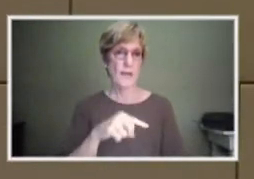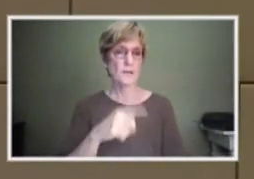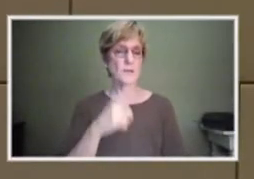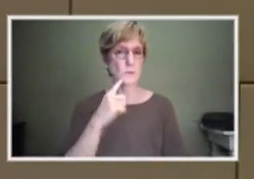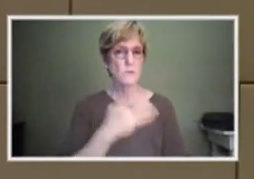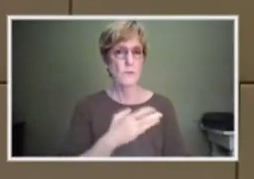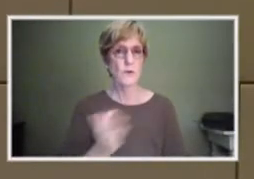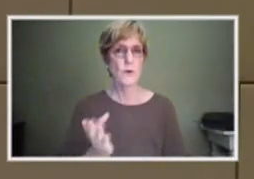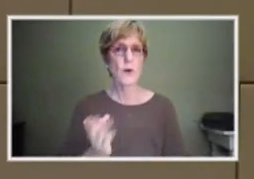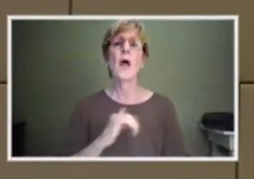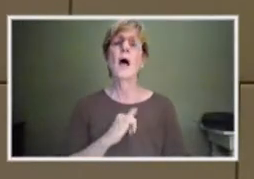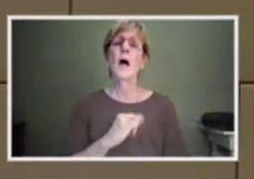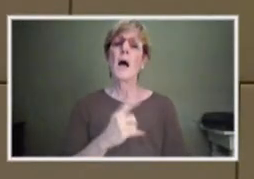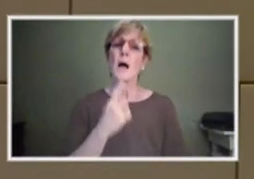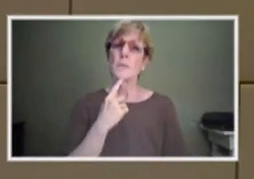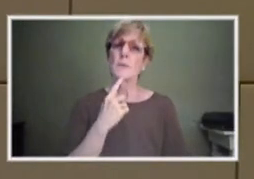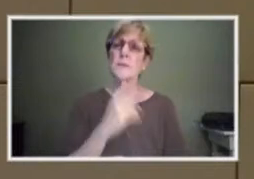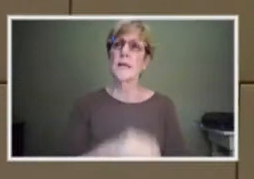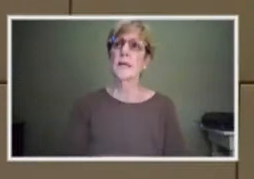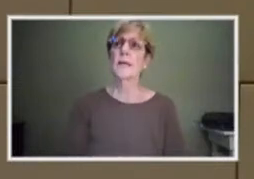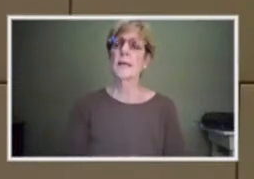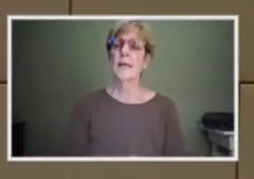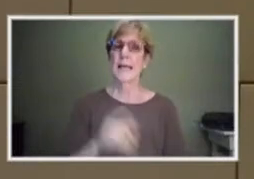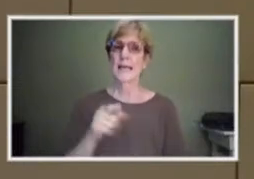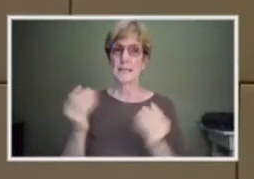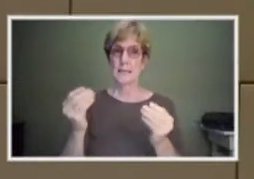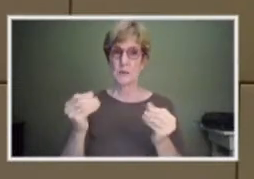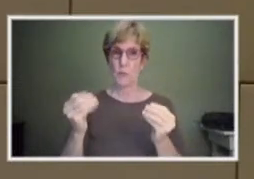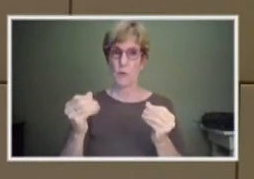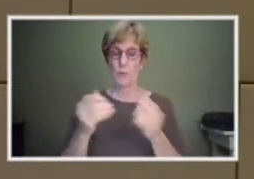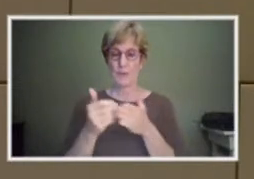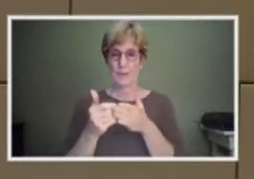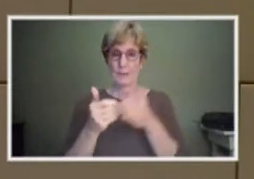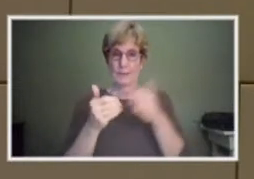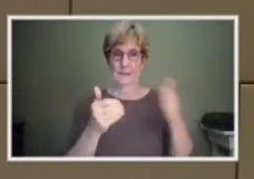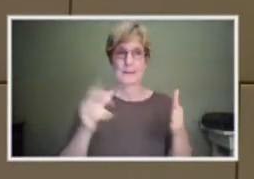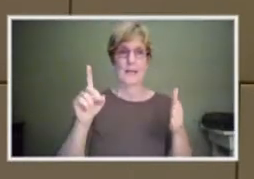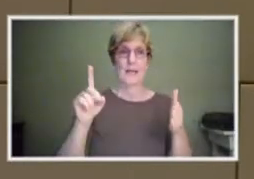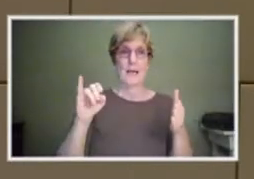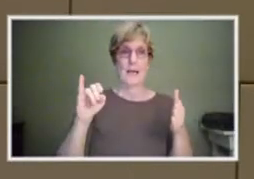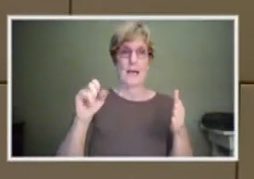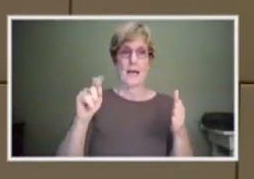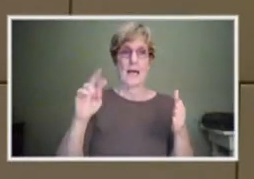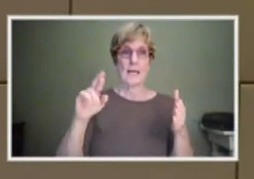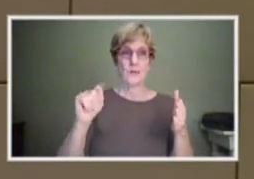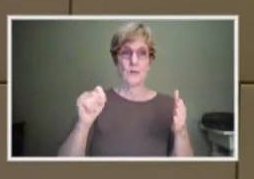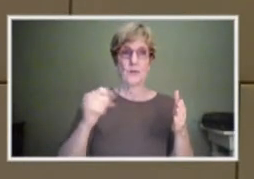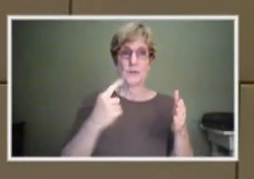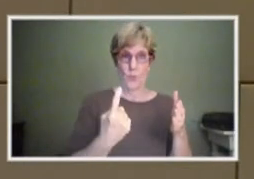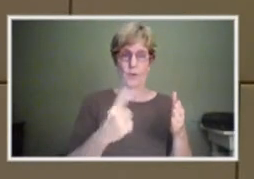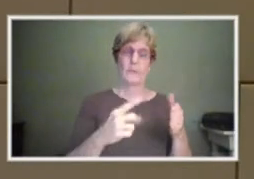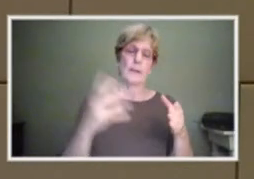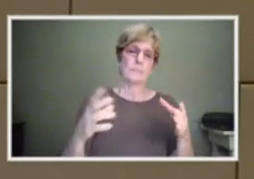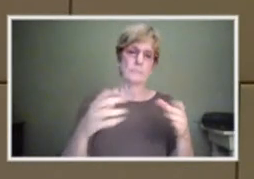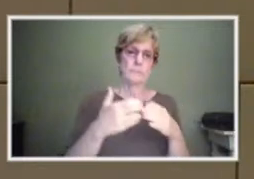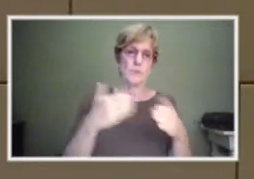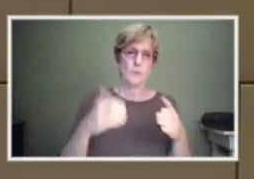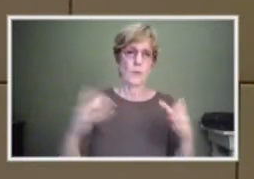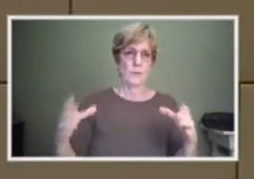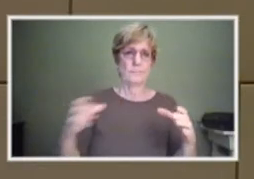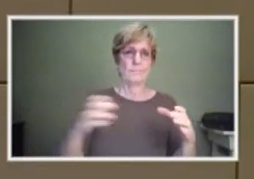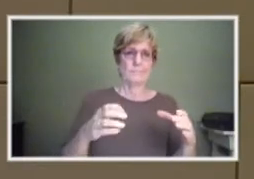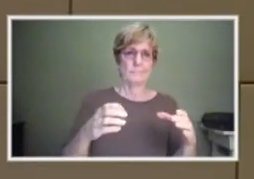would say, as this property is adjacent to District 1 and was formerly in District 1 before the